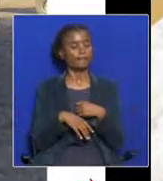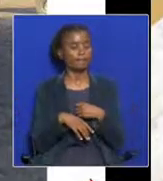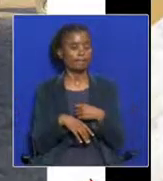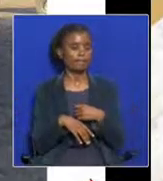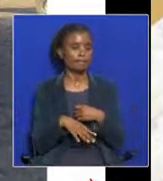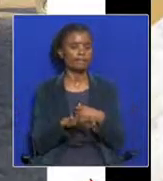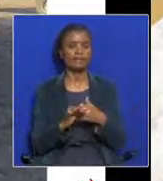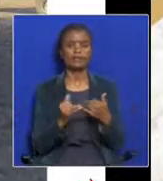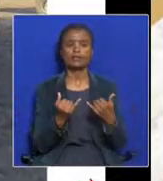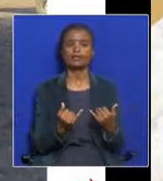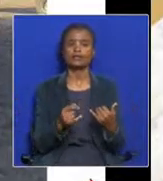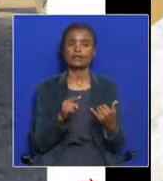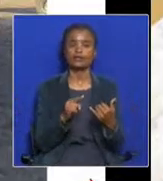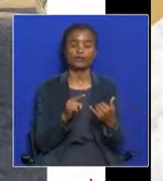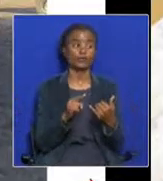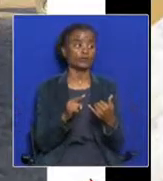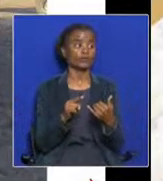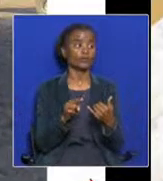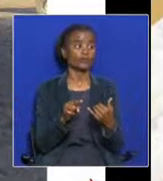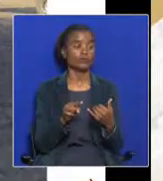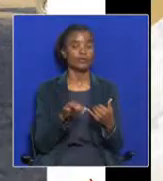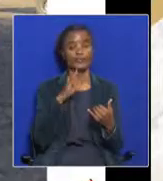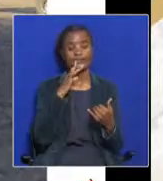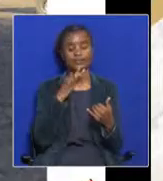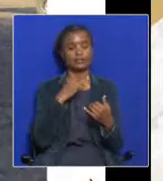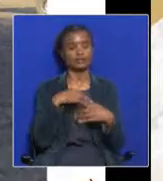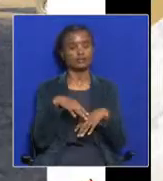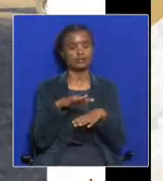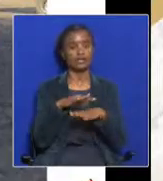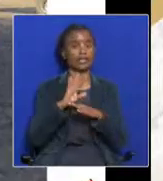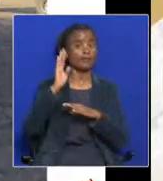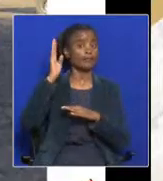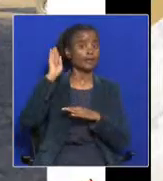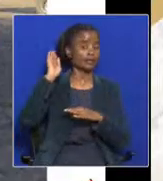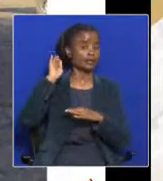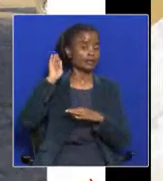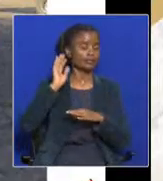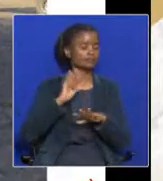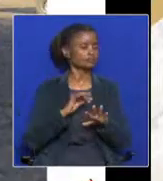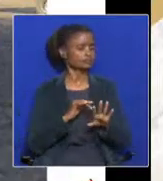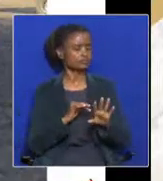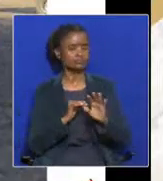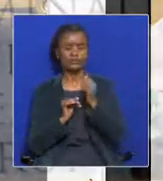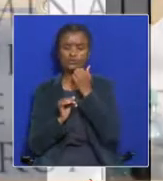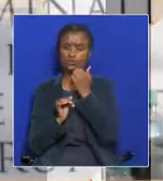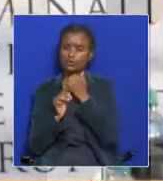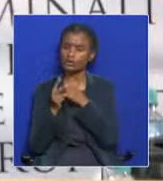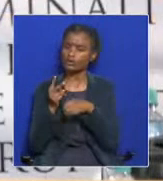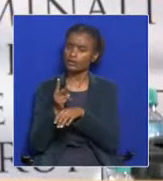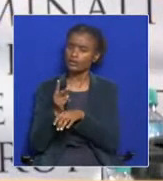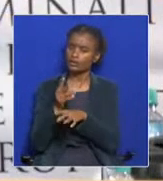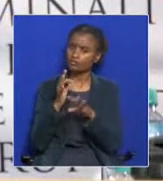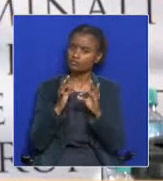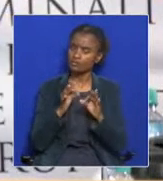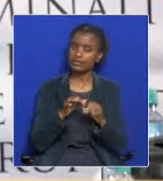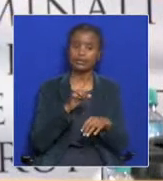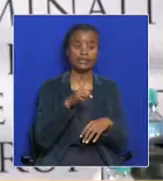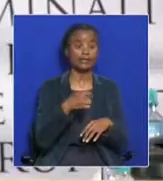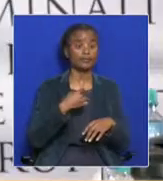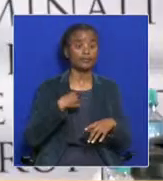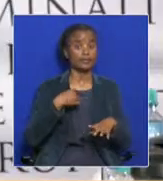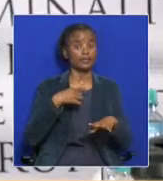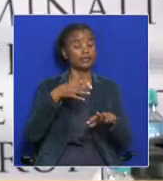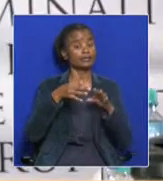back wholly irrelevant. Sorry, repeat that. I say, if I'm correct in my description of a container, that